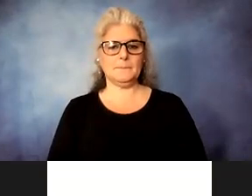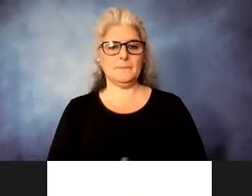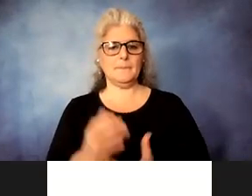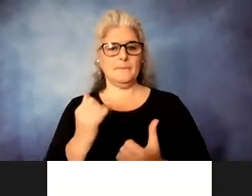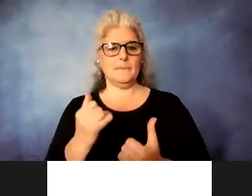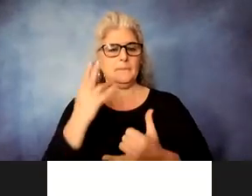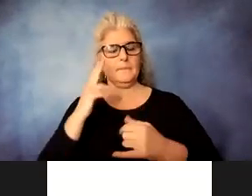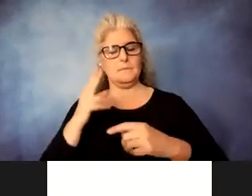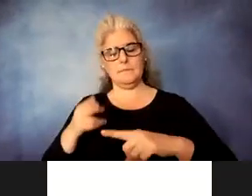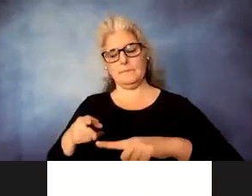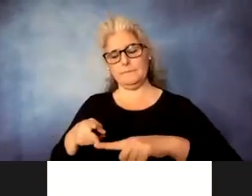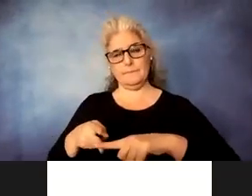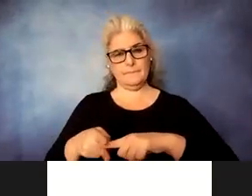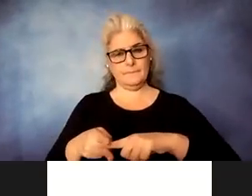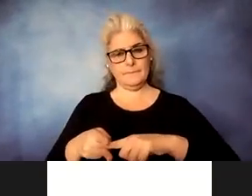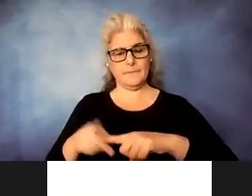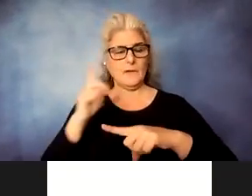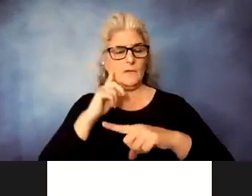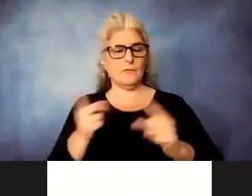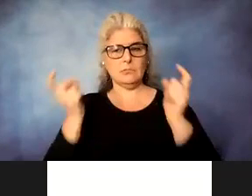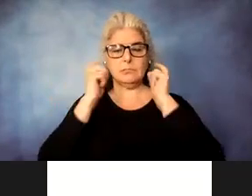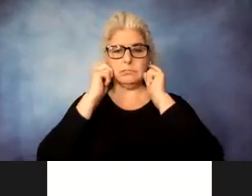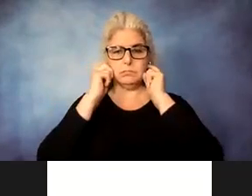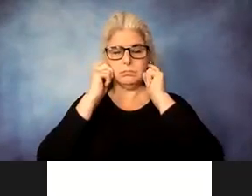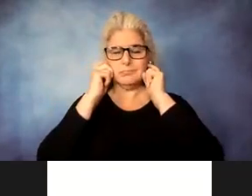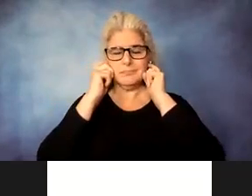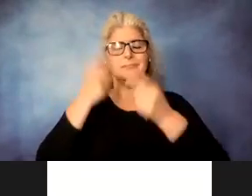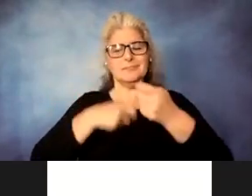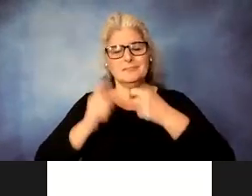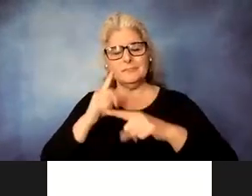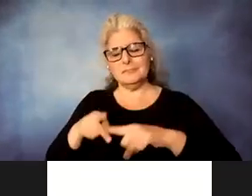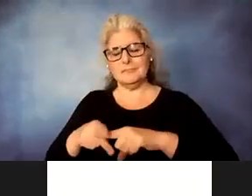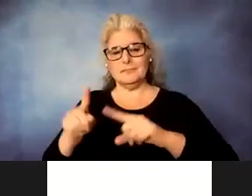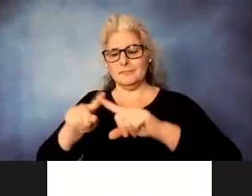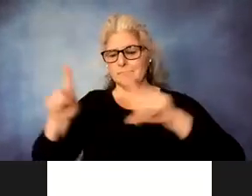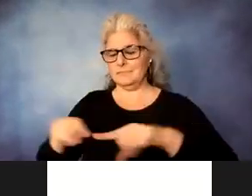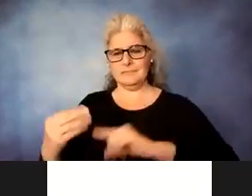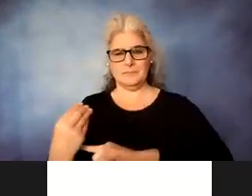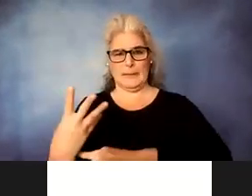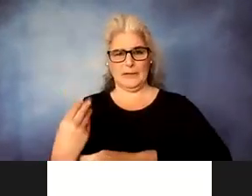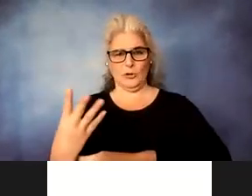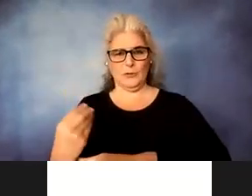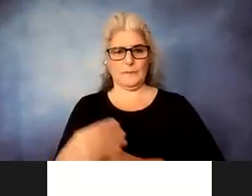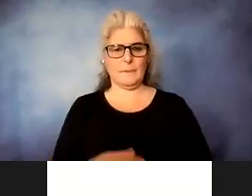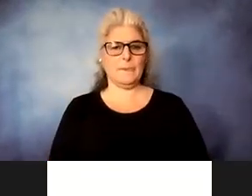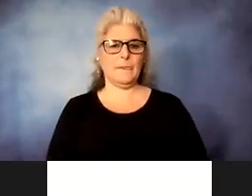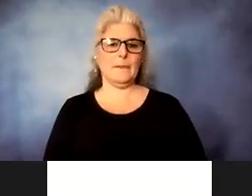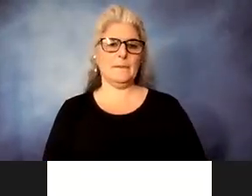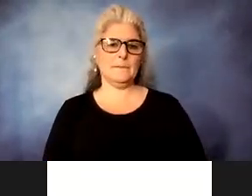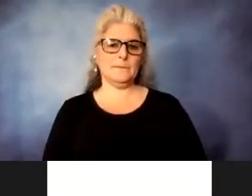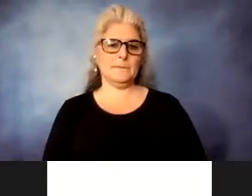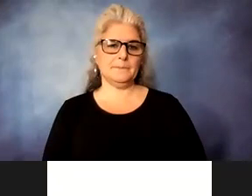I am inserting the speakers into the headphone jack, selecting English.